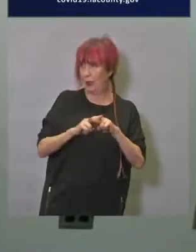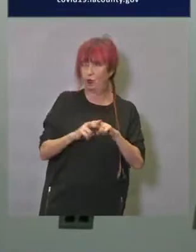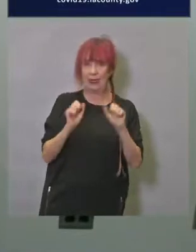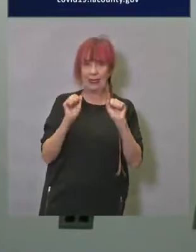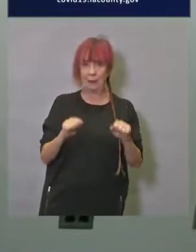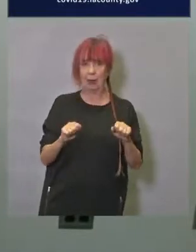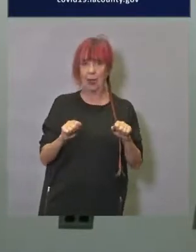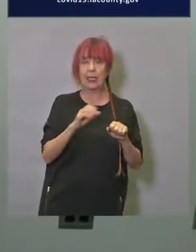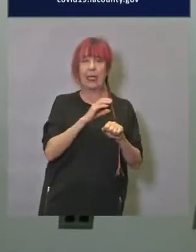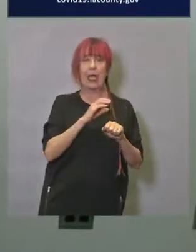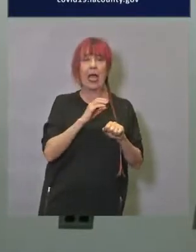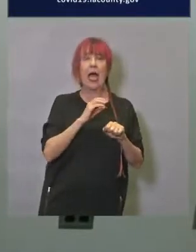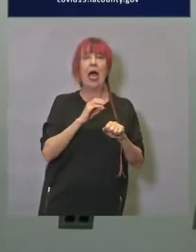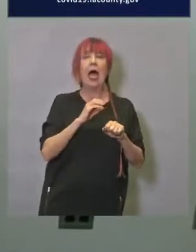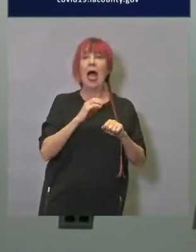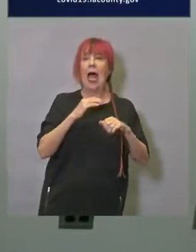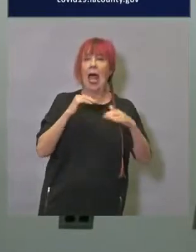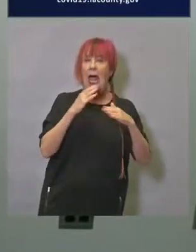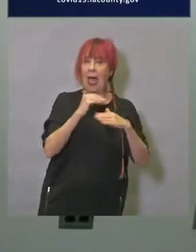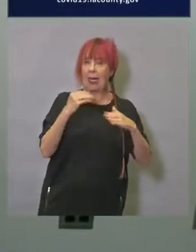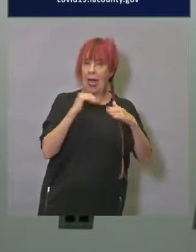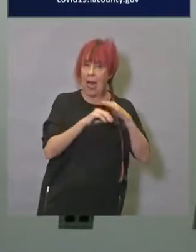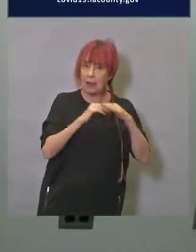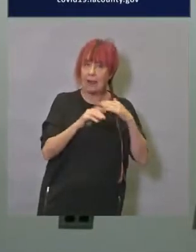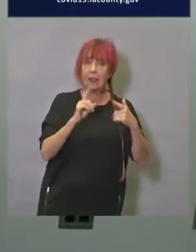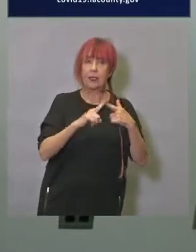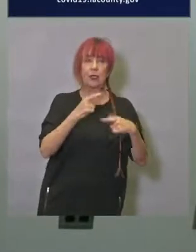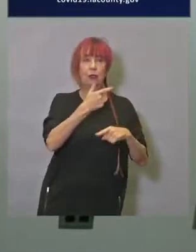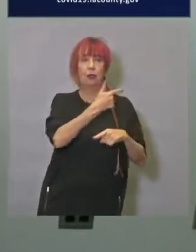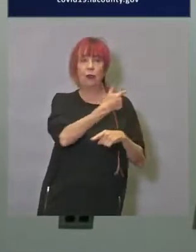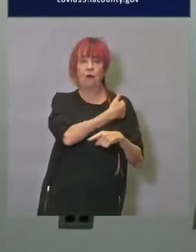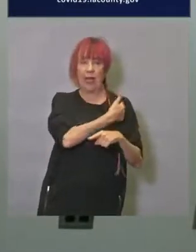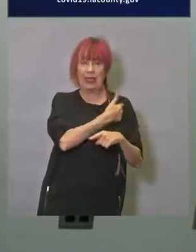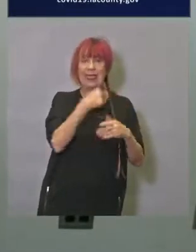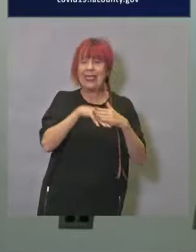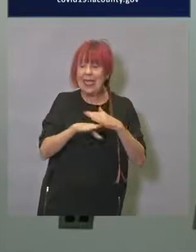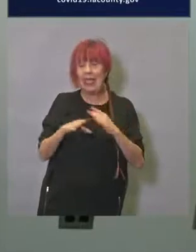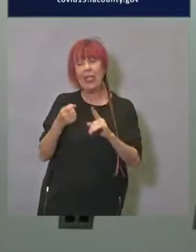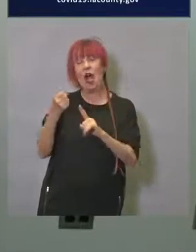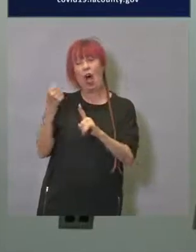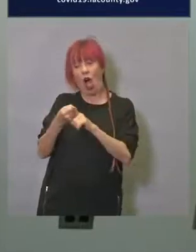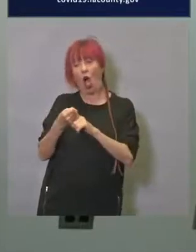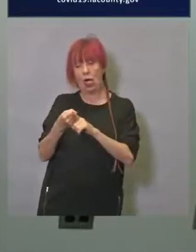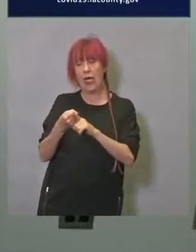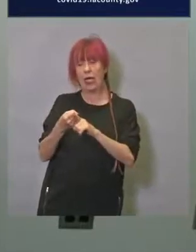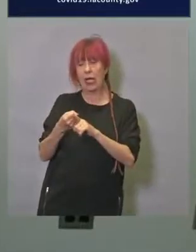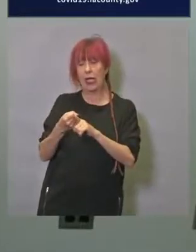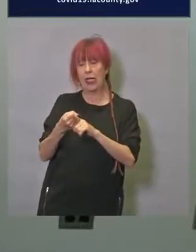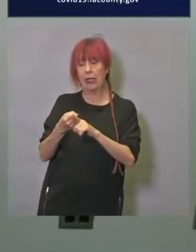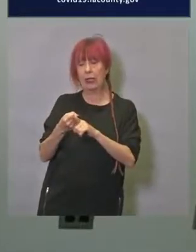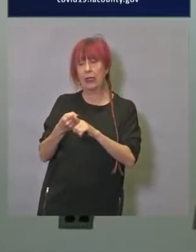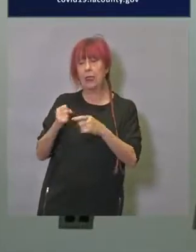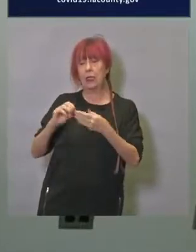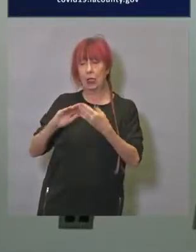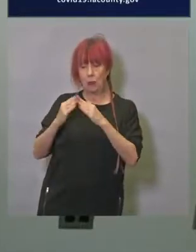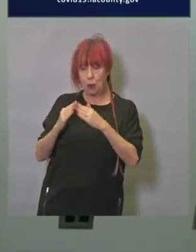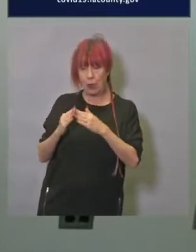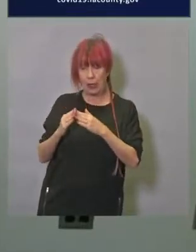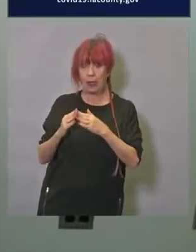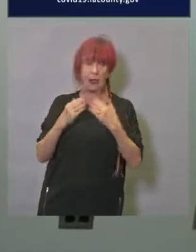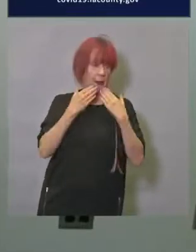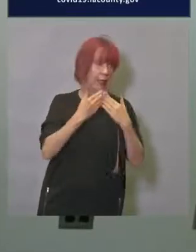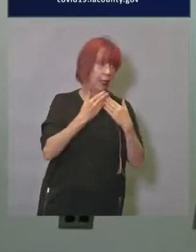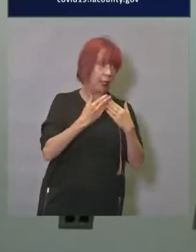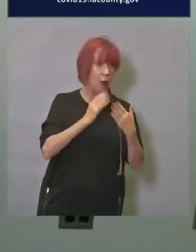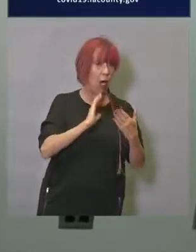access to vaccines in the hard hit communities. And, that really is a huge thank you that's owed to all of our partners.